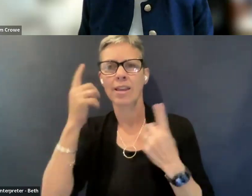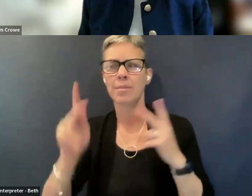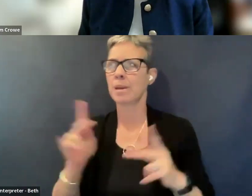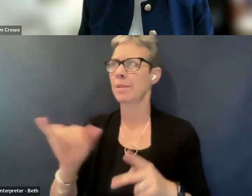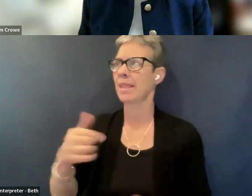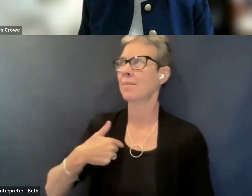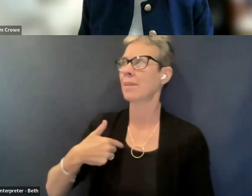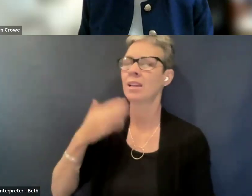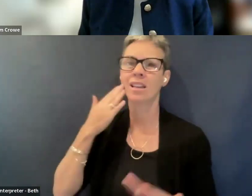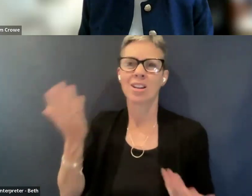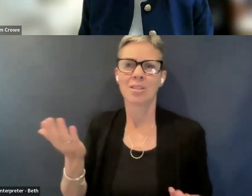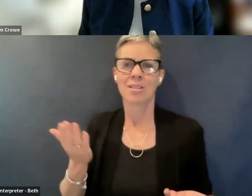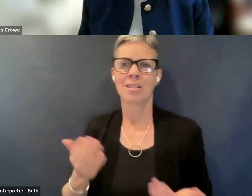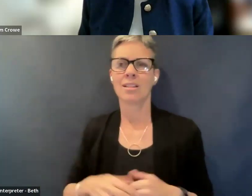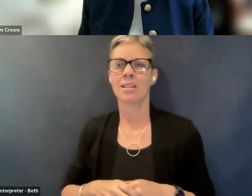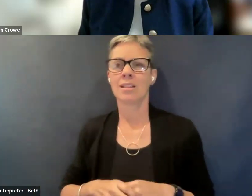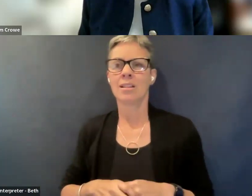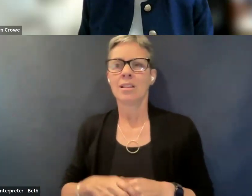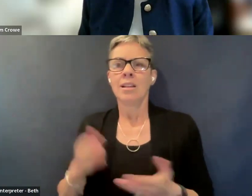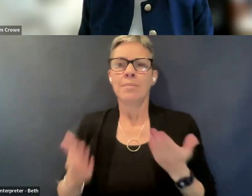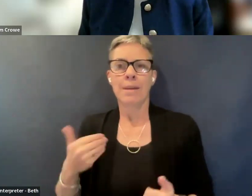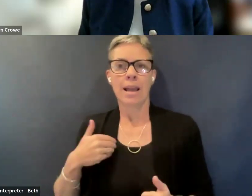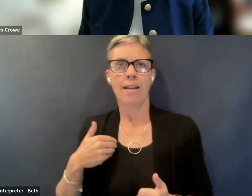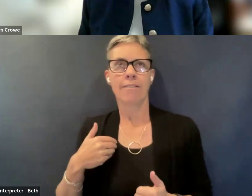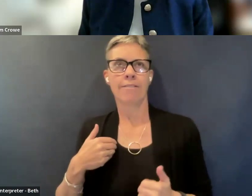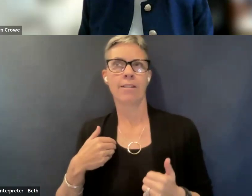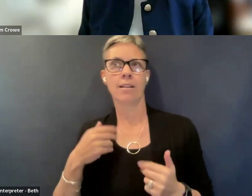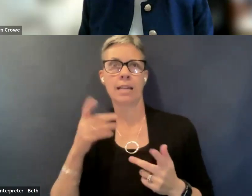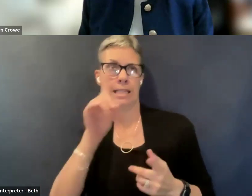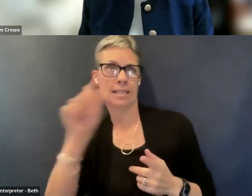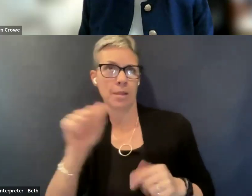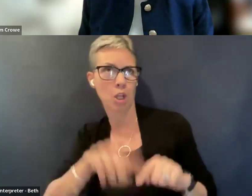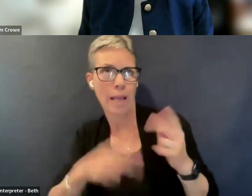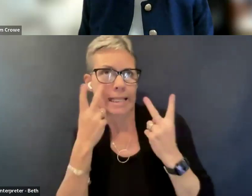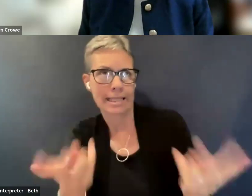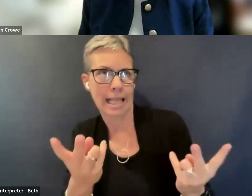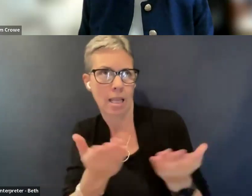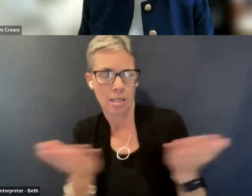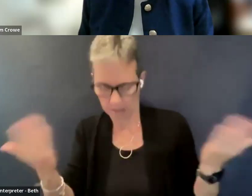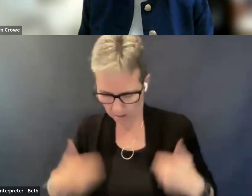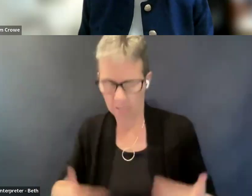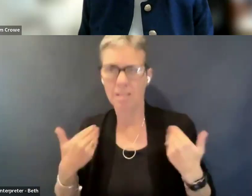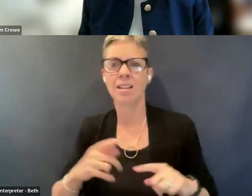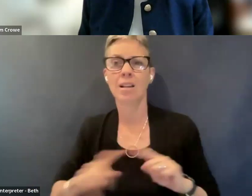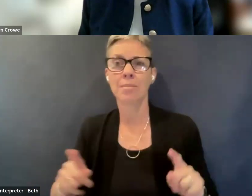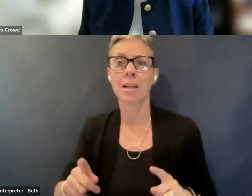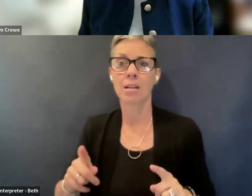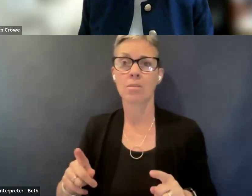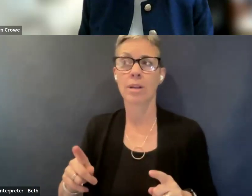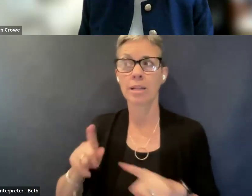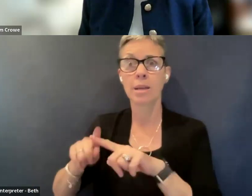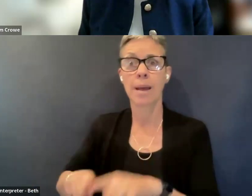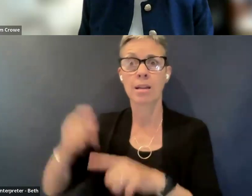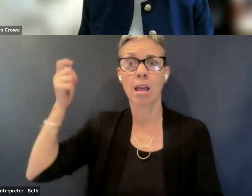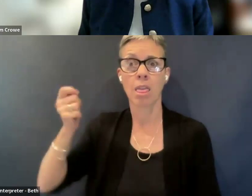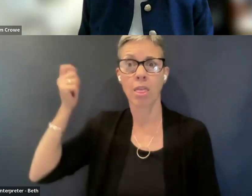not, we have an invisible disability where you can't see, but we live on Medicaid or Medicare and